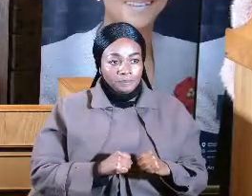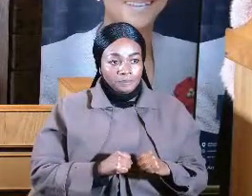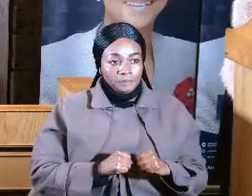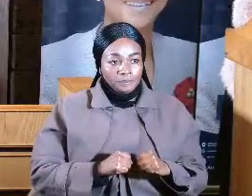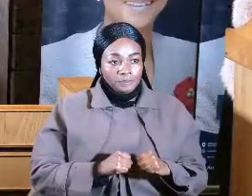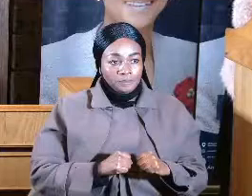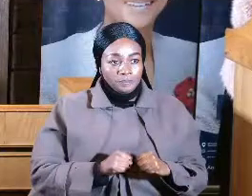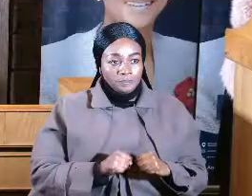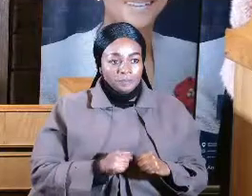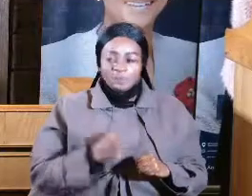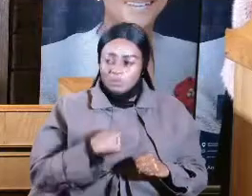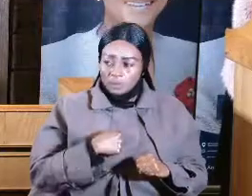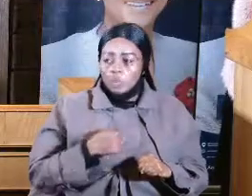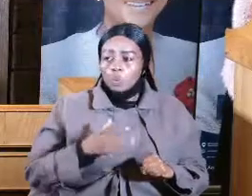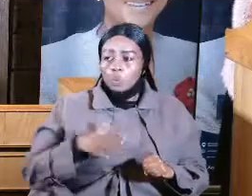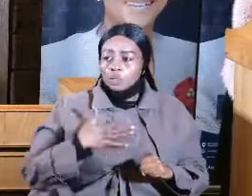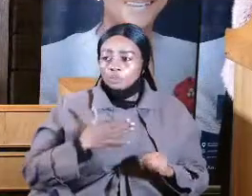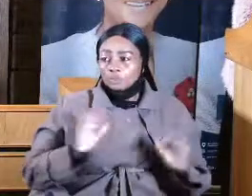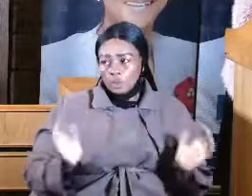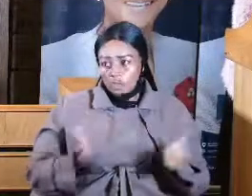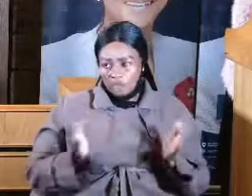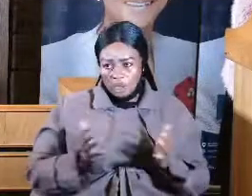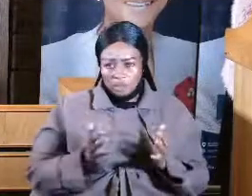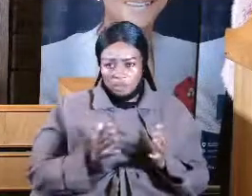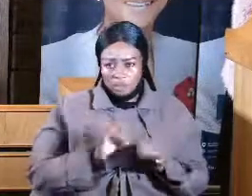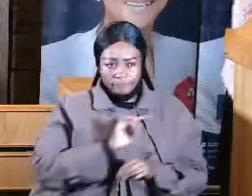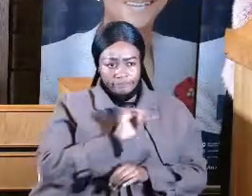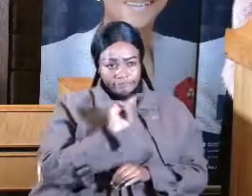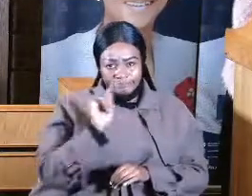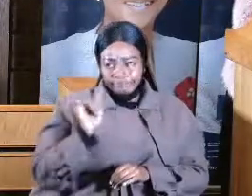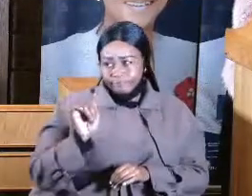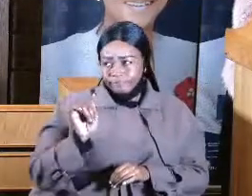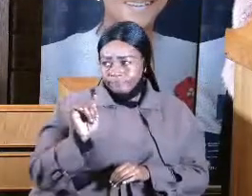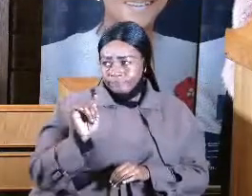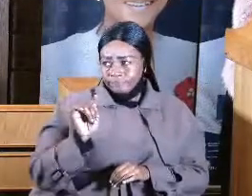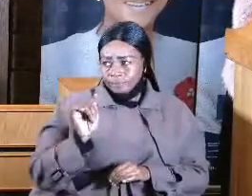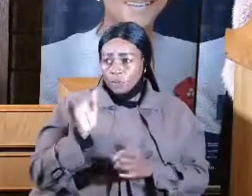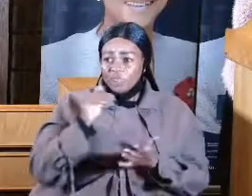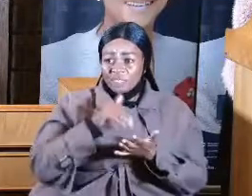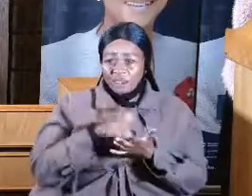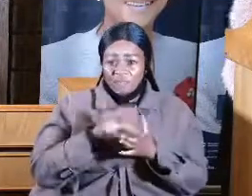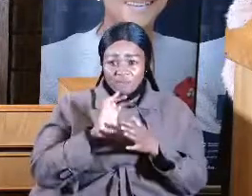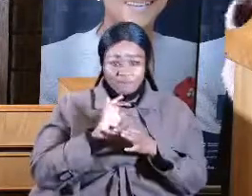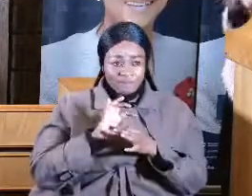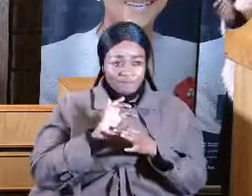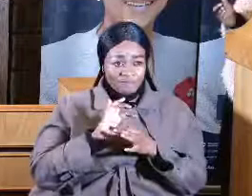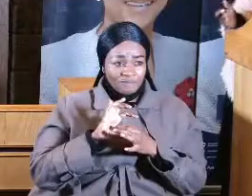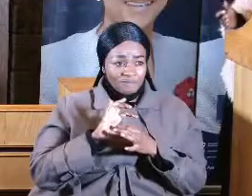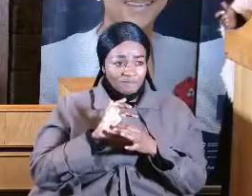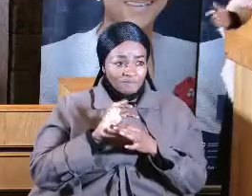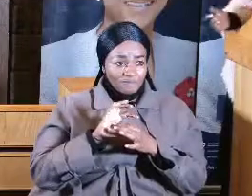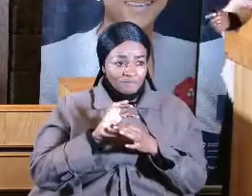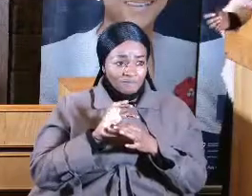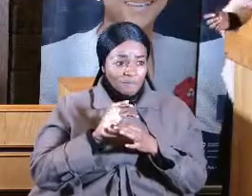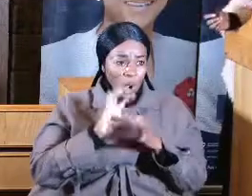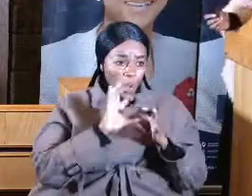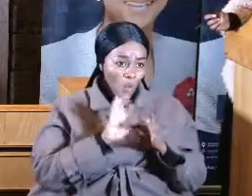I would like to encourage each and everyone in the room, you know, when they get home, to start some vegetable